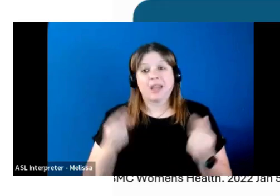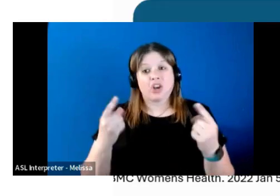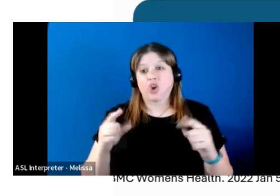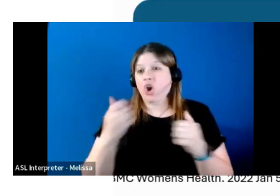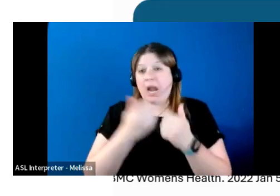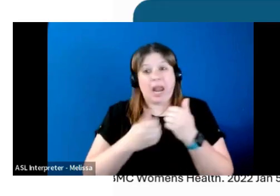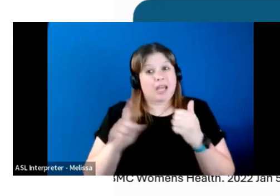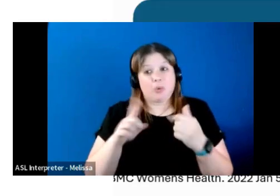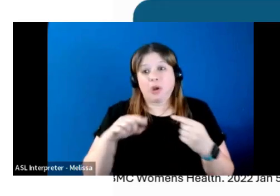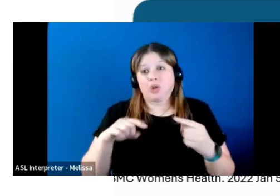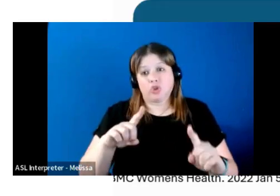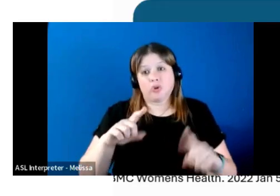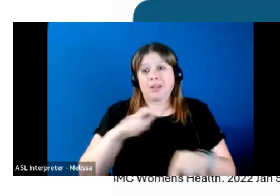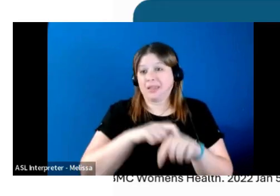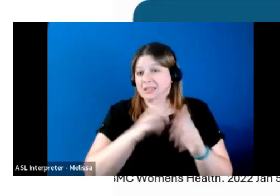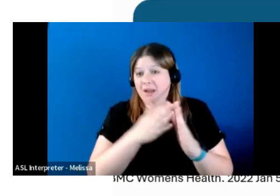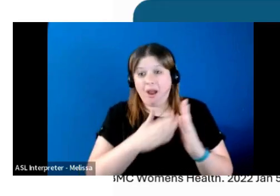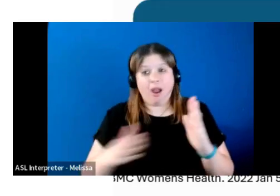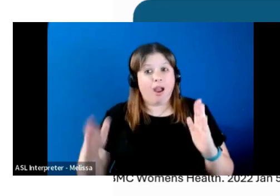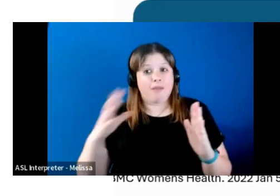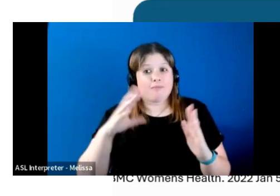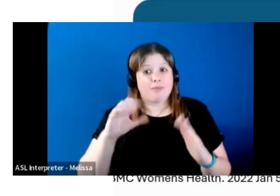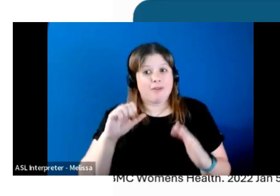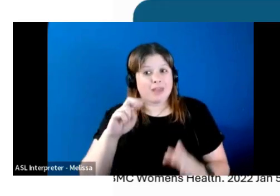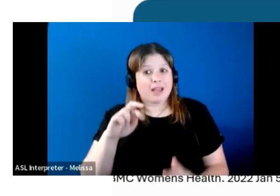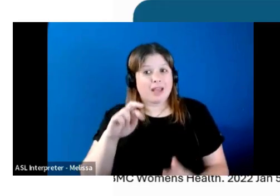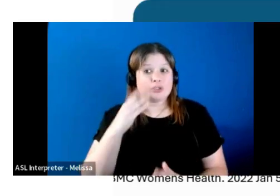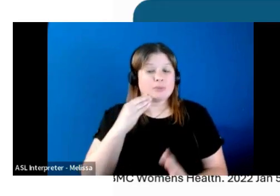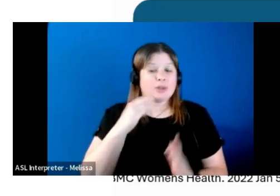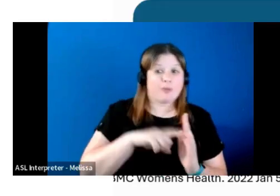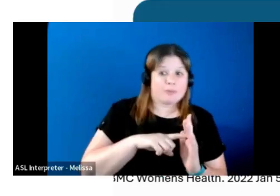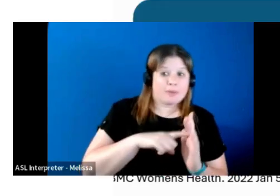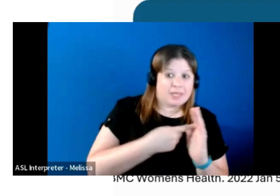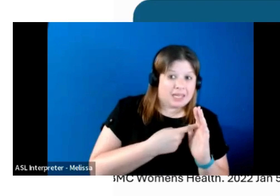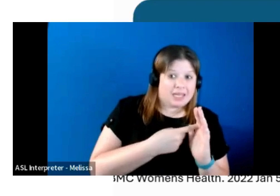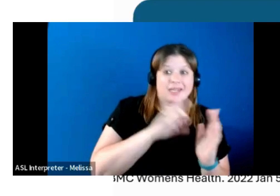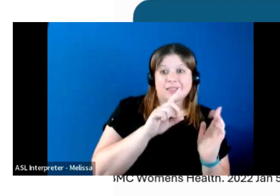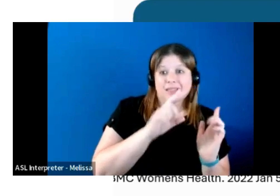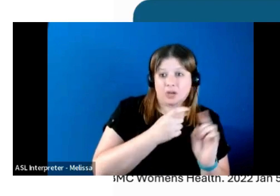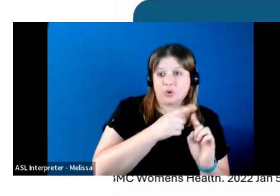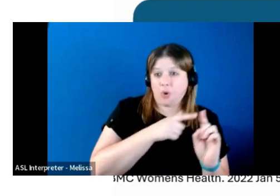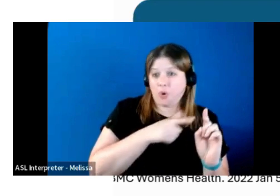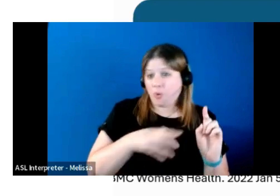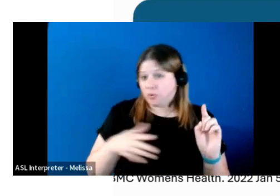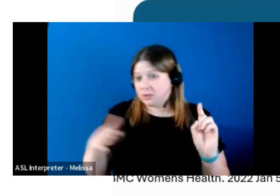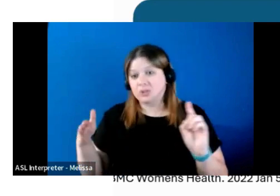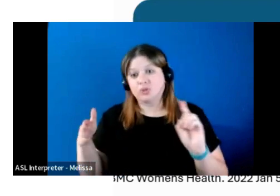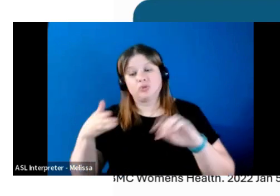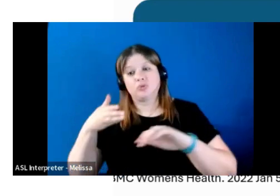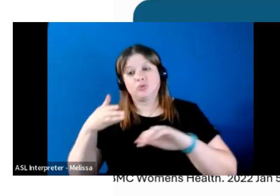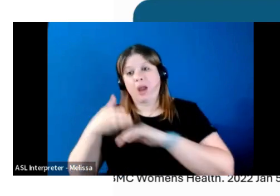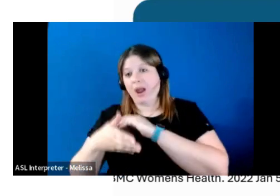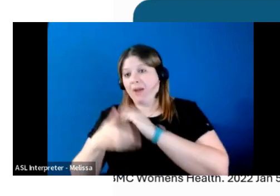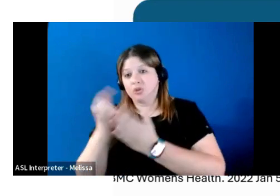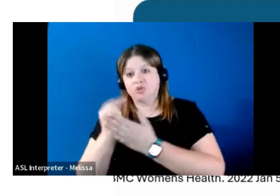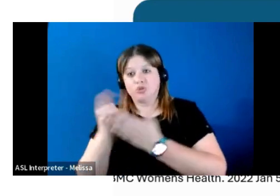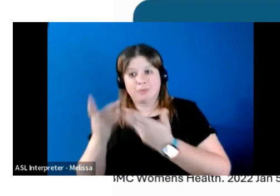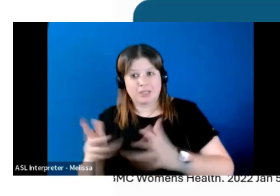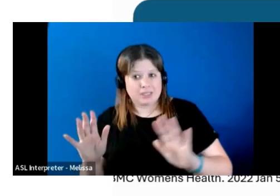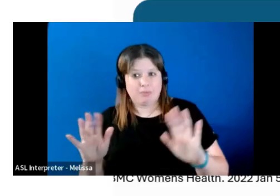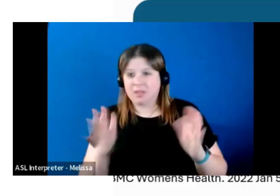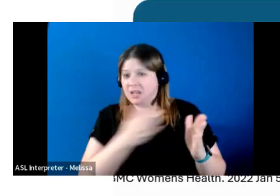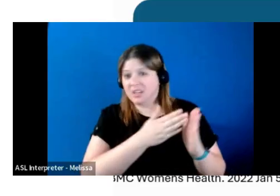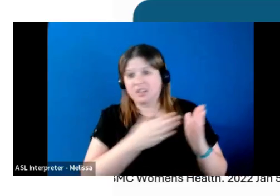timeline of cancer experience, from the beginning at diagnosis to after treatment is complete. It